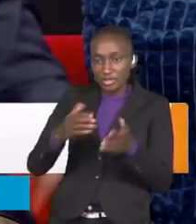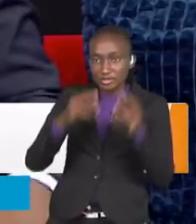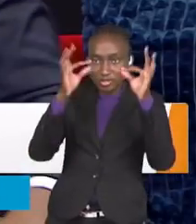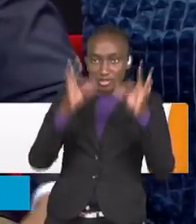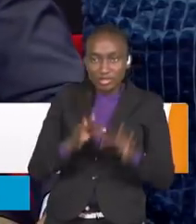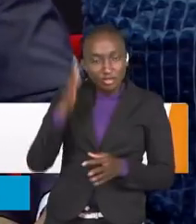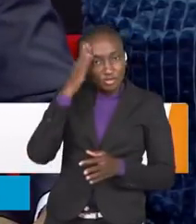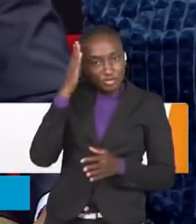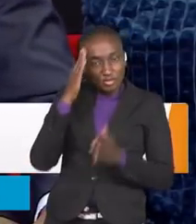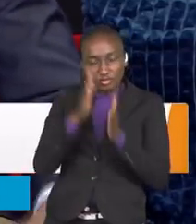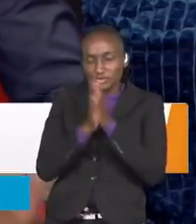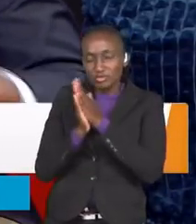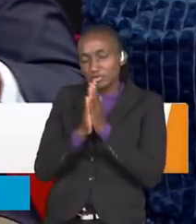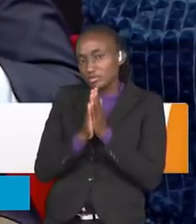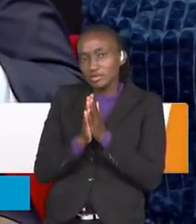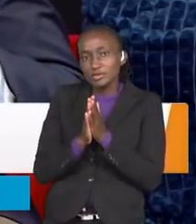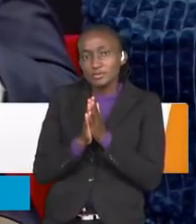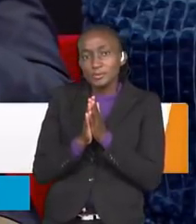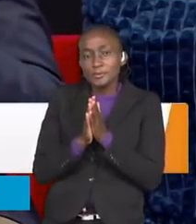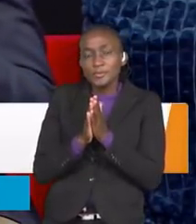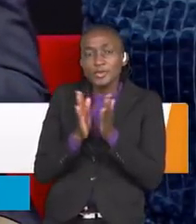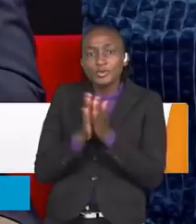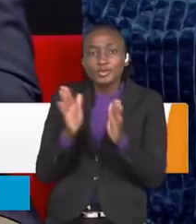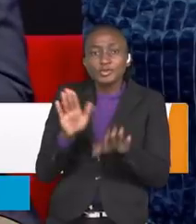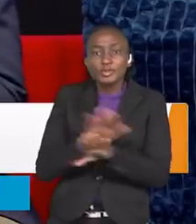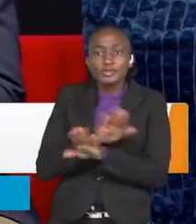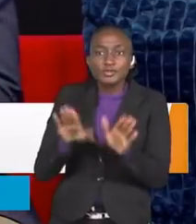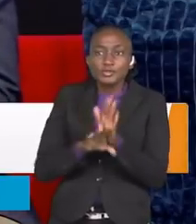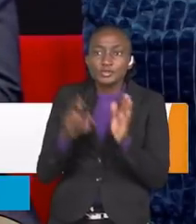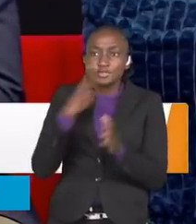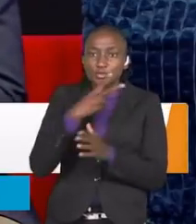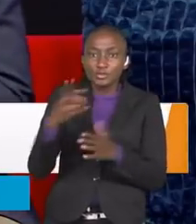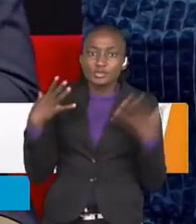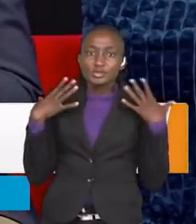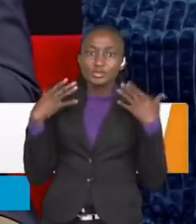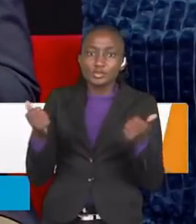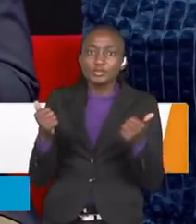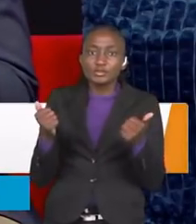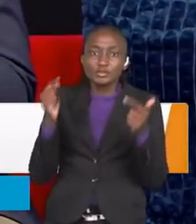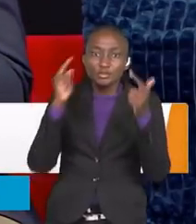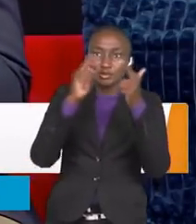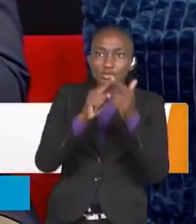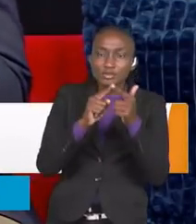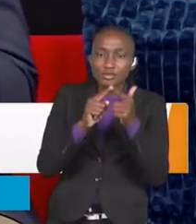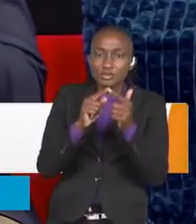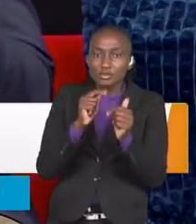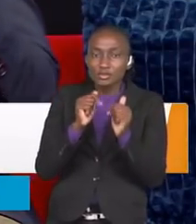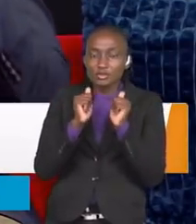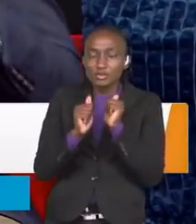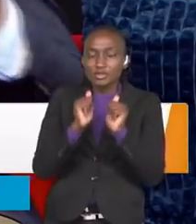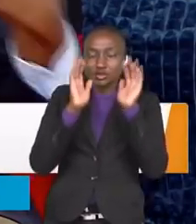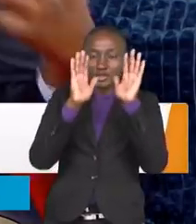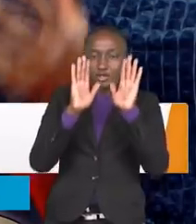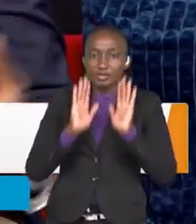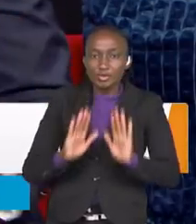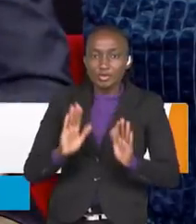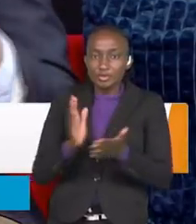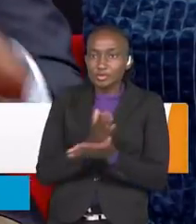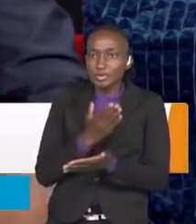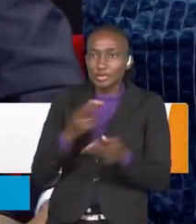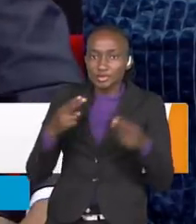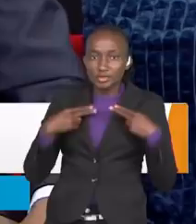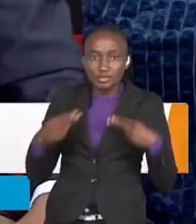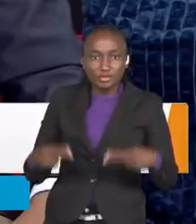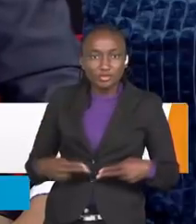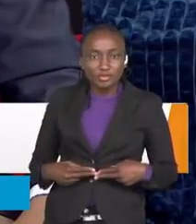stories about their budget and everything. But looking at the health perspective, you know what is a very essential part is just